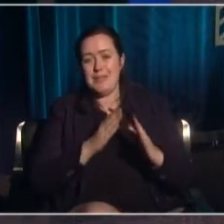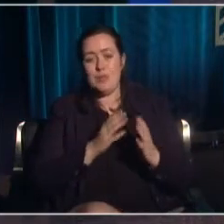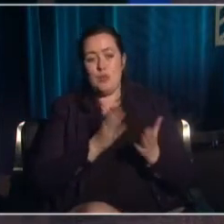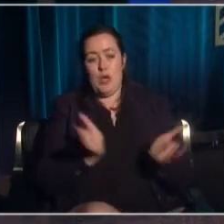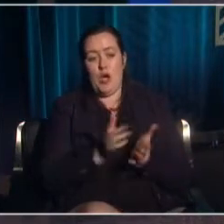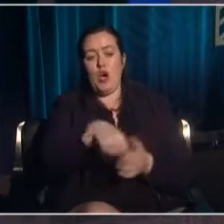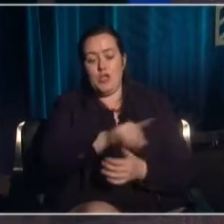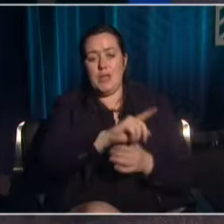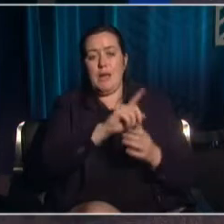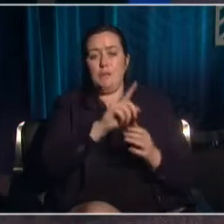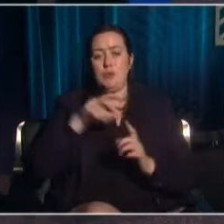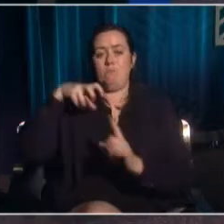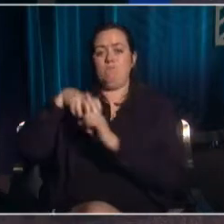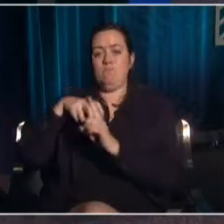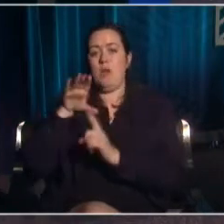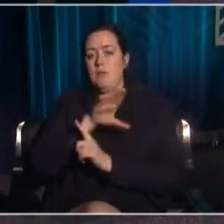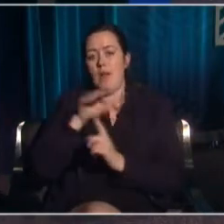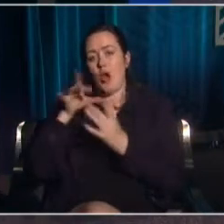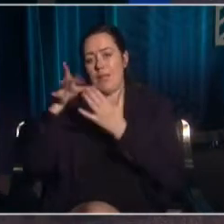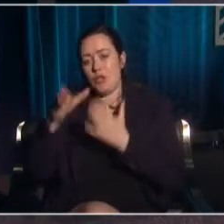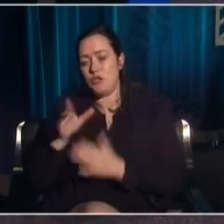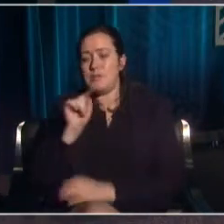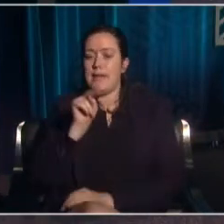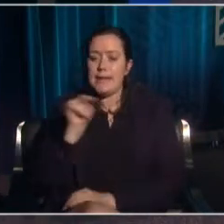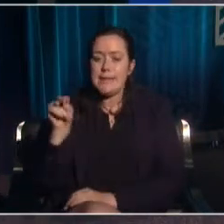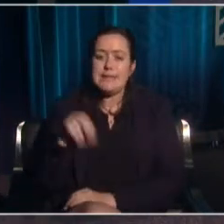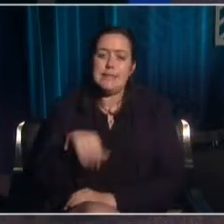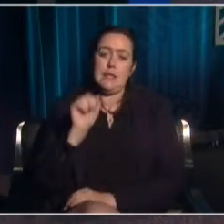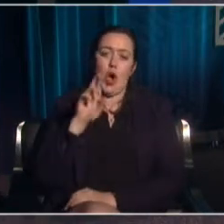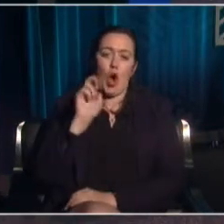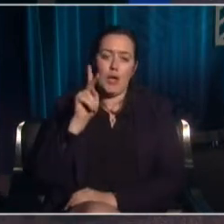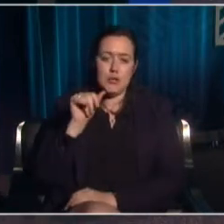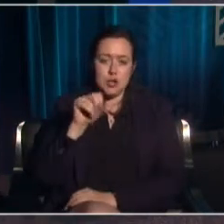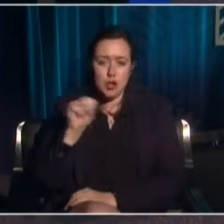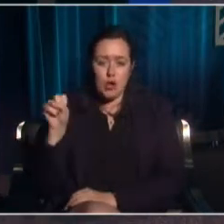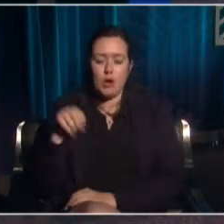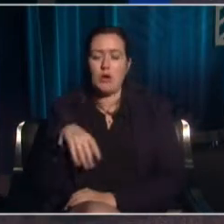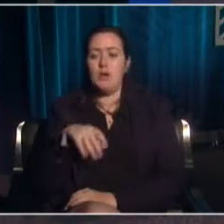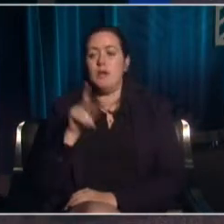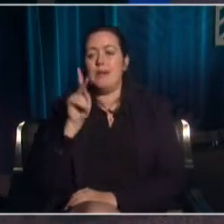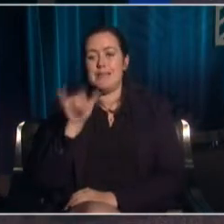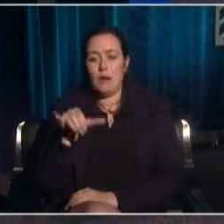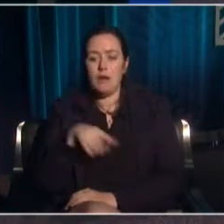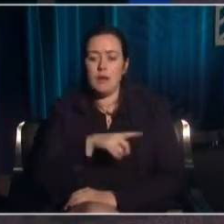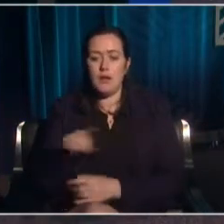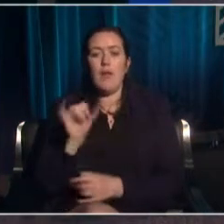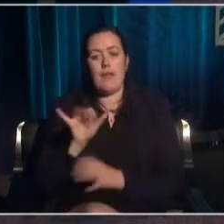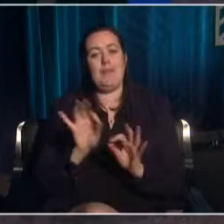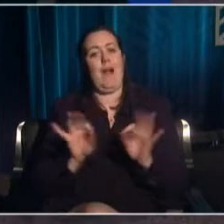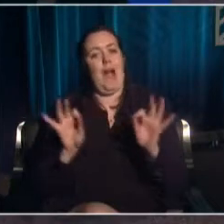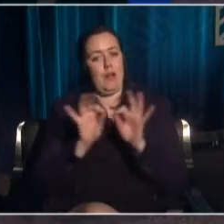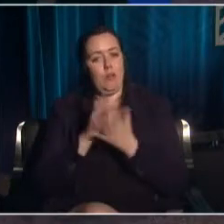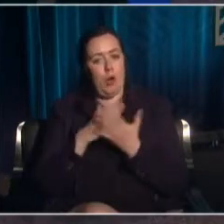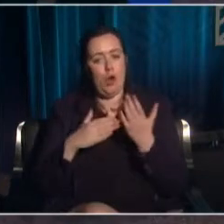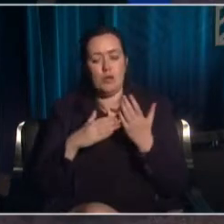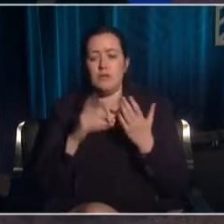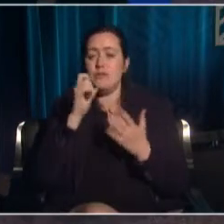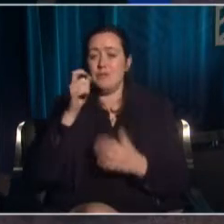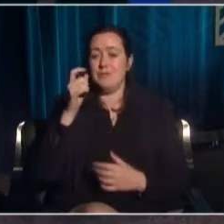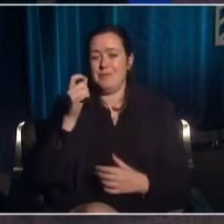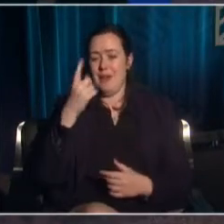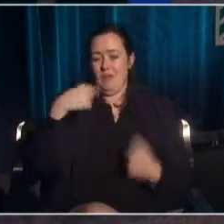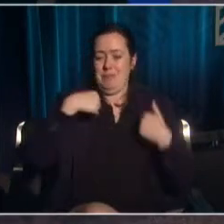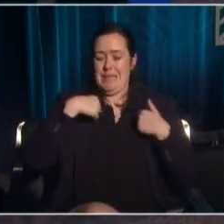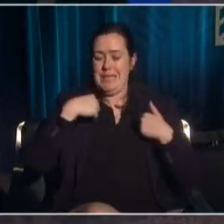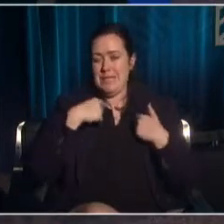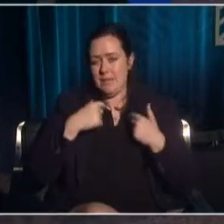leaders in their own language in Tennessee, in Arkansas, in Kentucky, is actually a vital part of this. It's not for me, someone who lives in